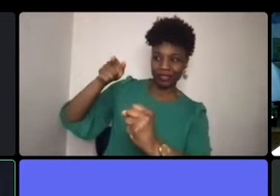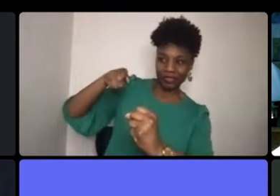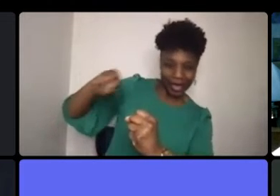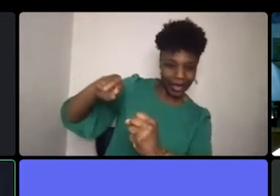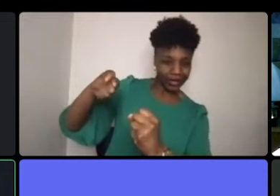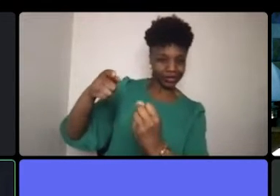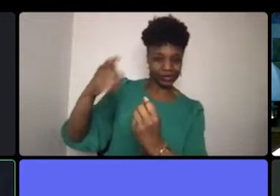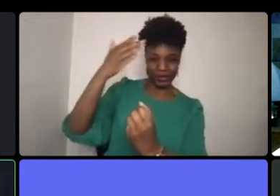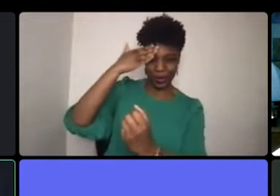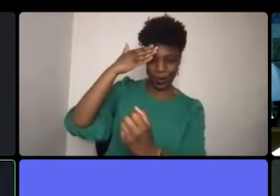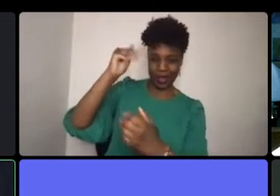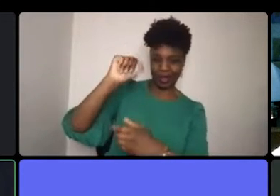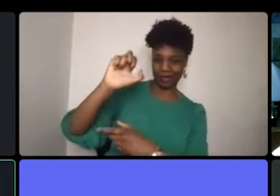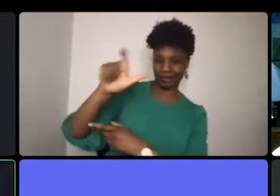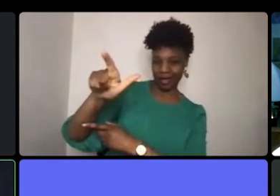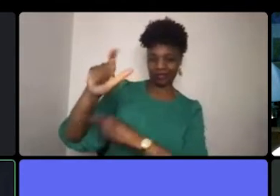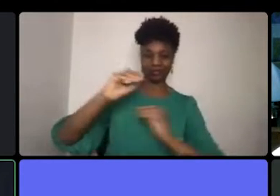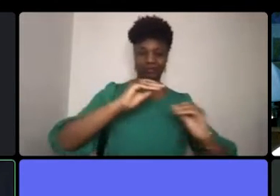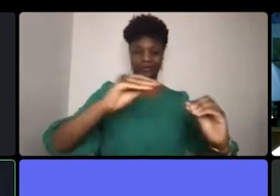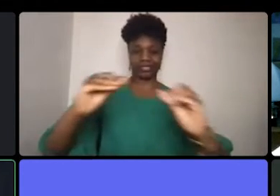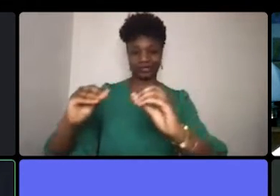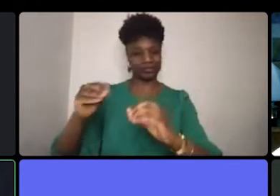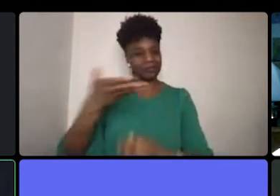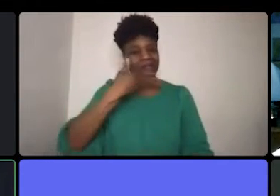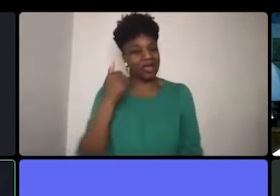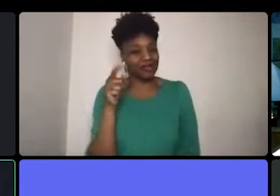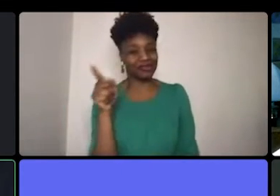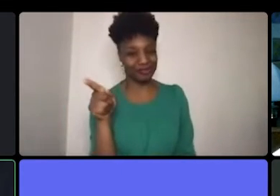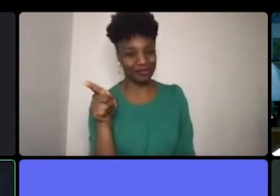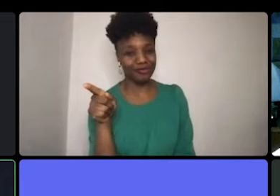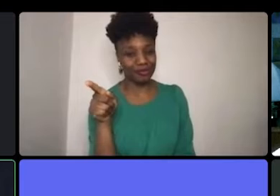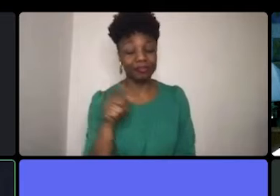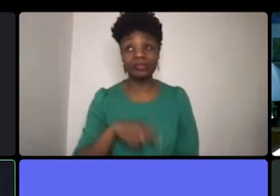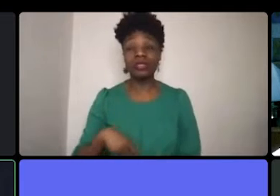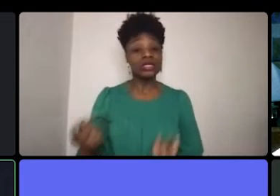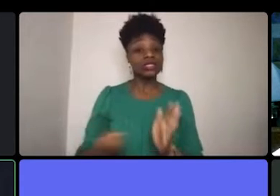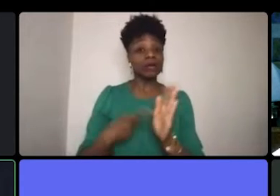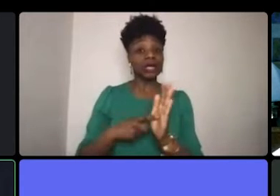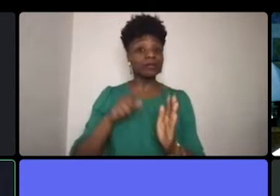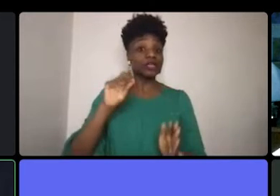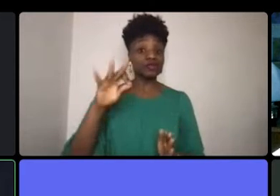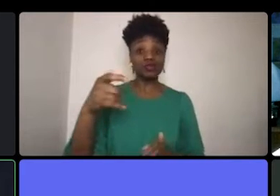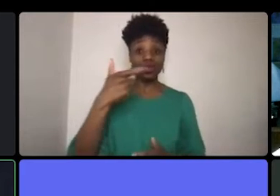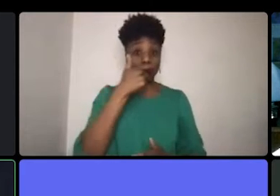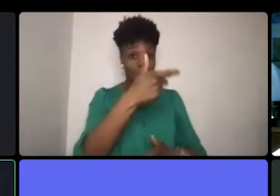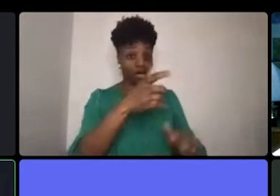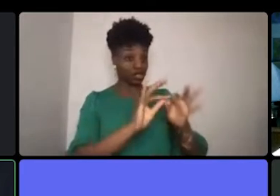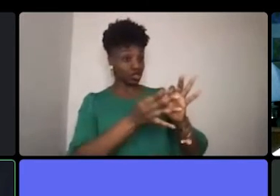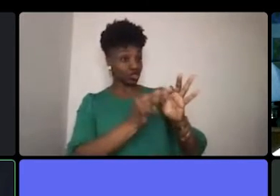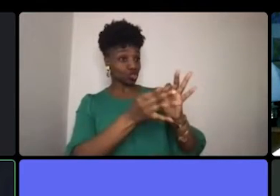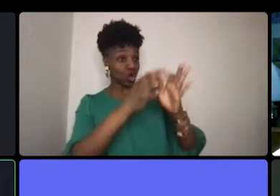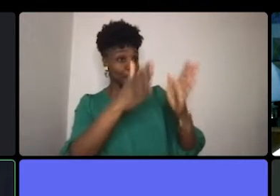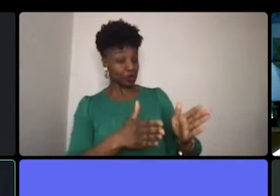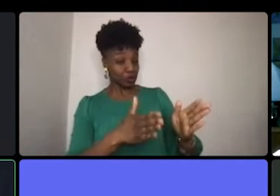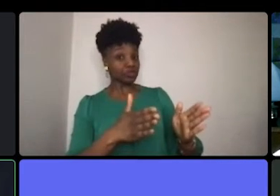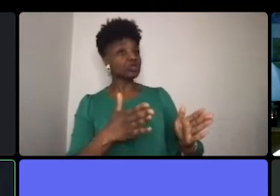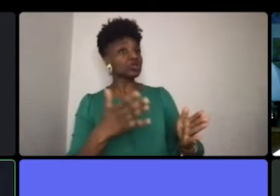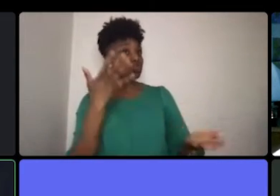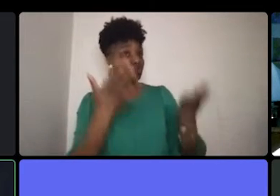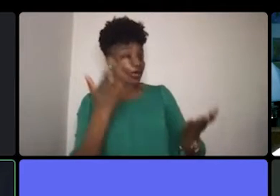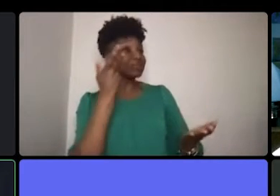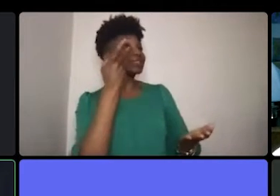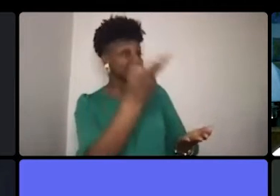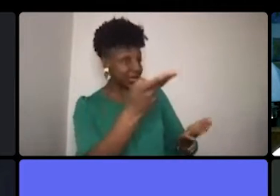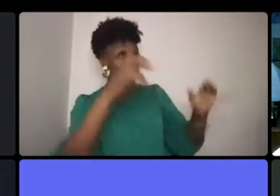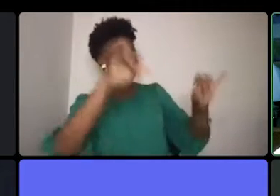the land. Um, but I mean, if you might watch the interpreter sometimes, you might see the interpreter, throw out a